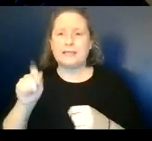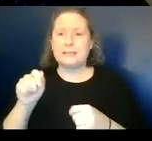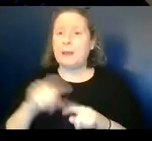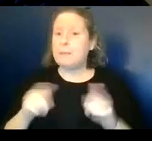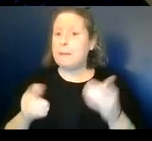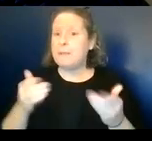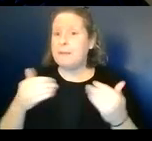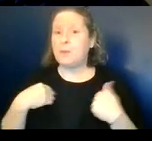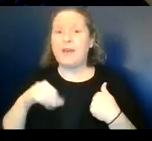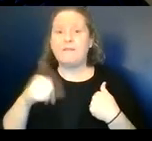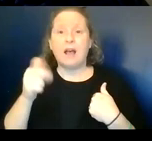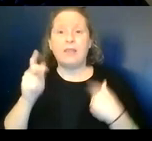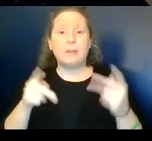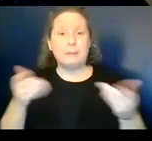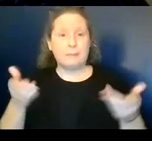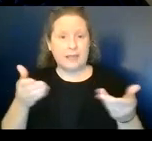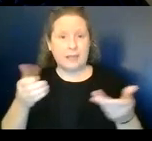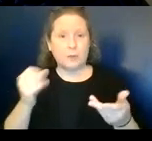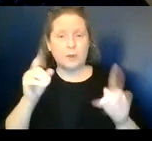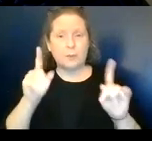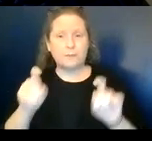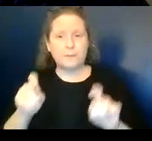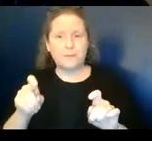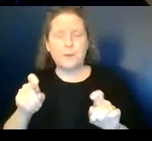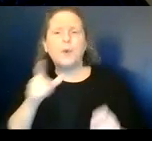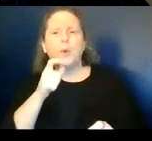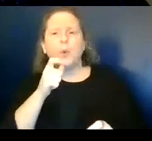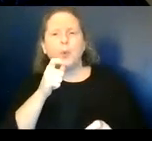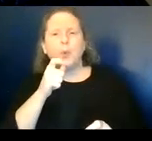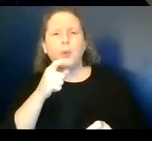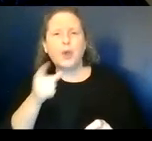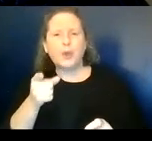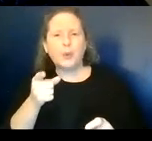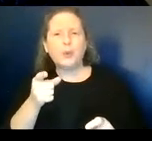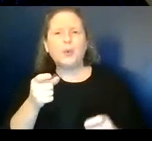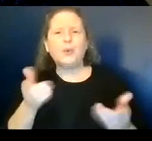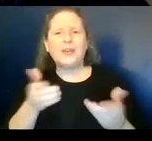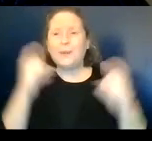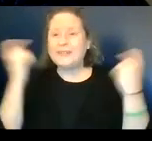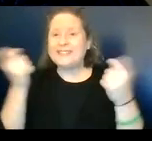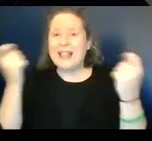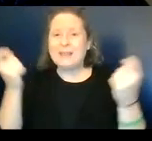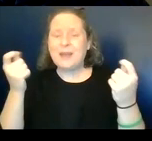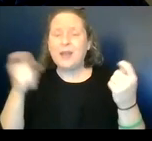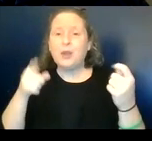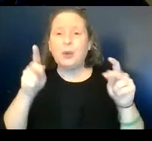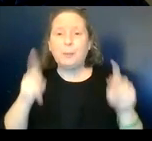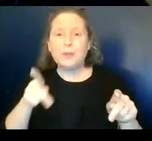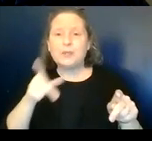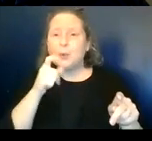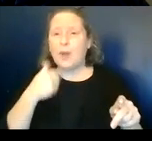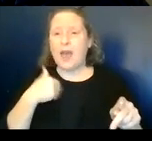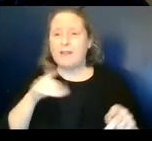other folks in the room. So tell us who is here today. Let's celebrate. Are you a person with a